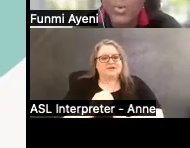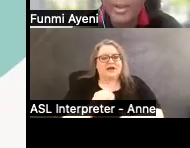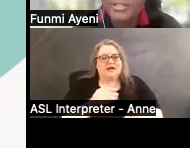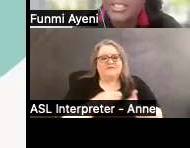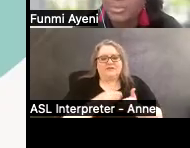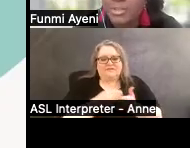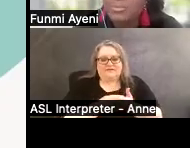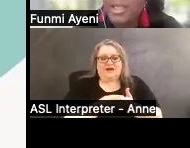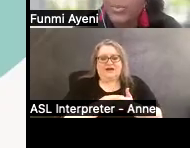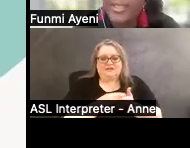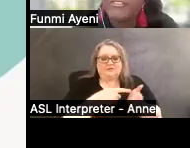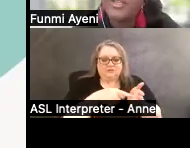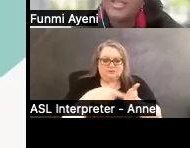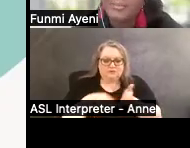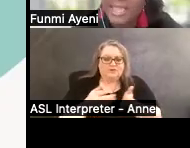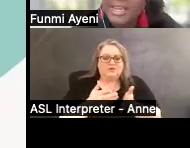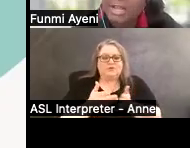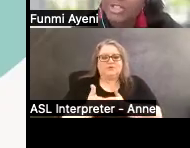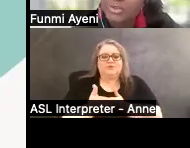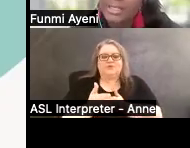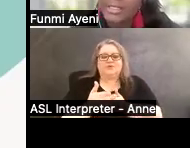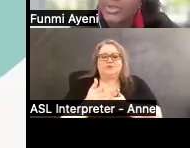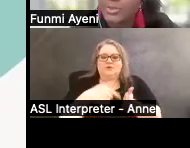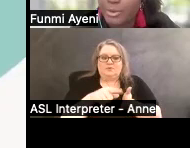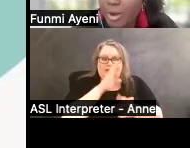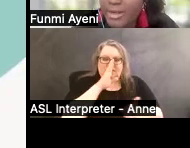funds were dispersed by way of paying it out